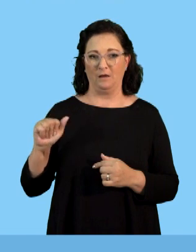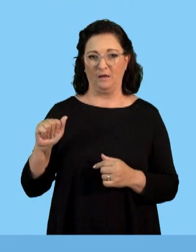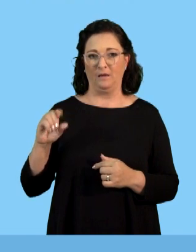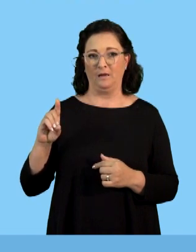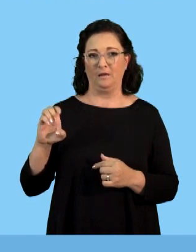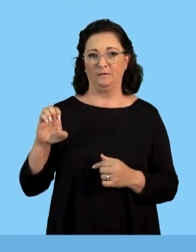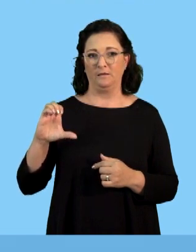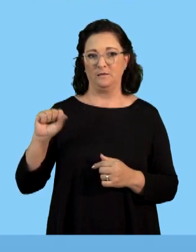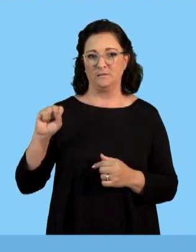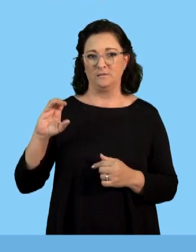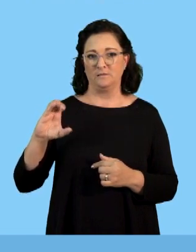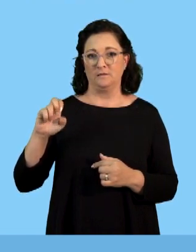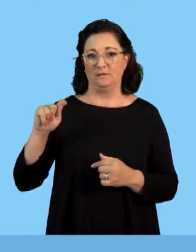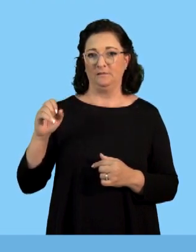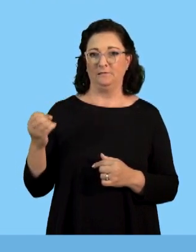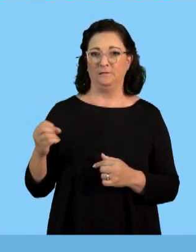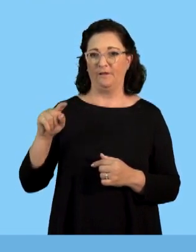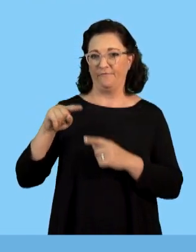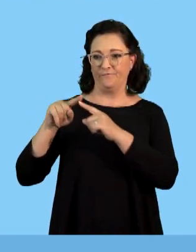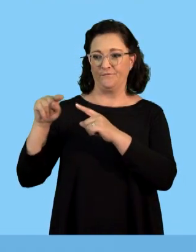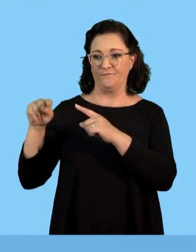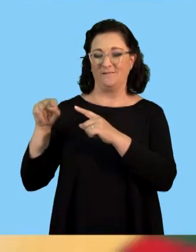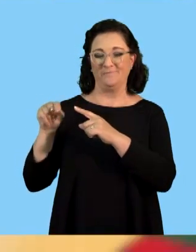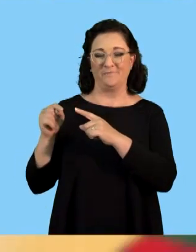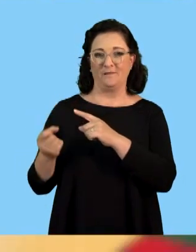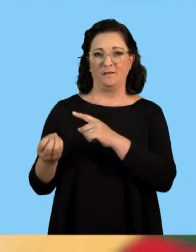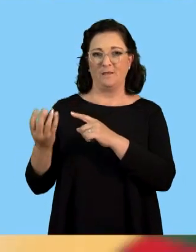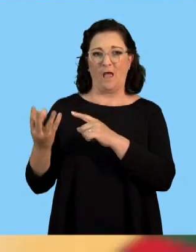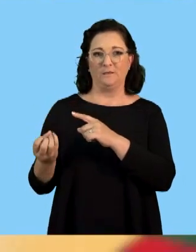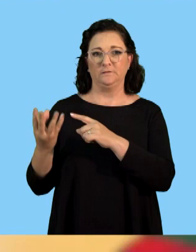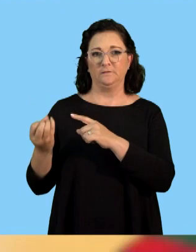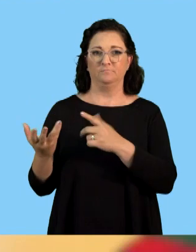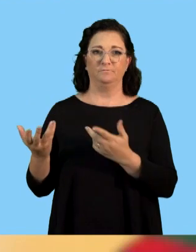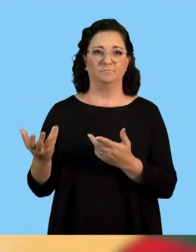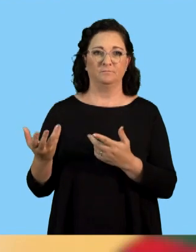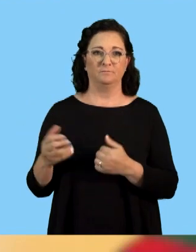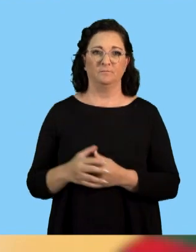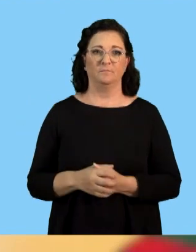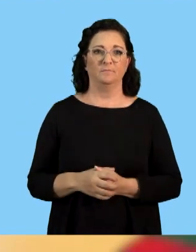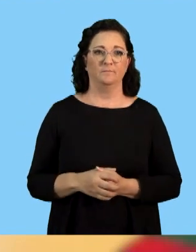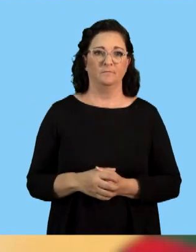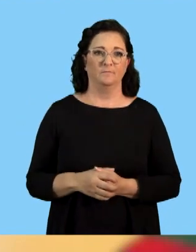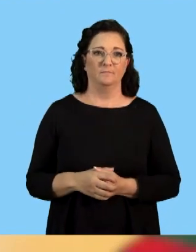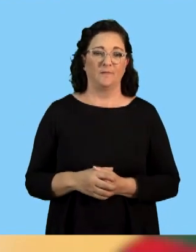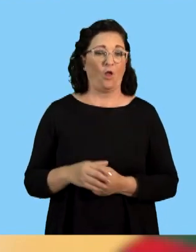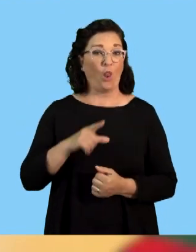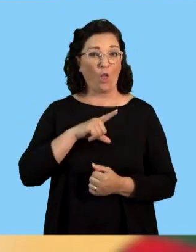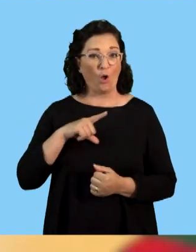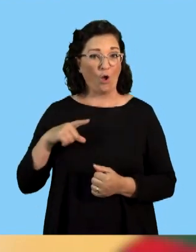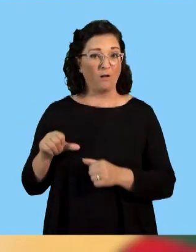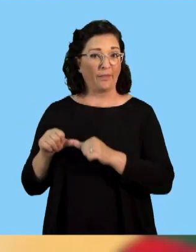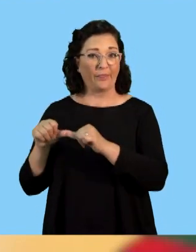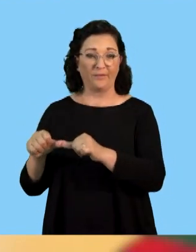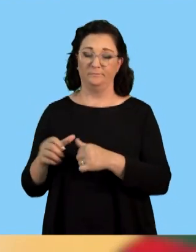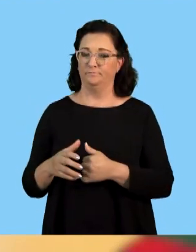be more efficient. So the difference between those two is that the incandescent lights, they don't really take as much they don't last